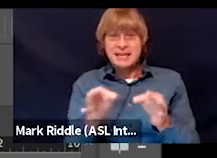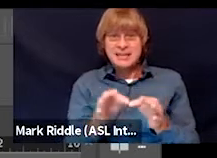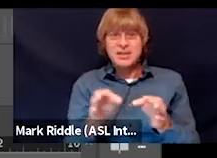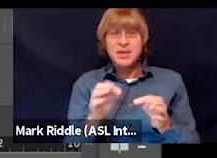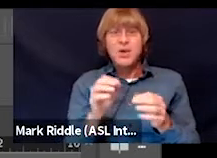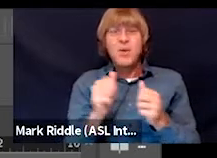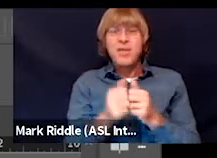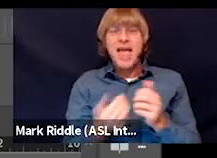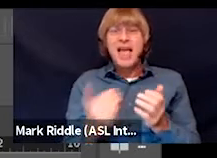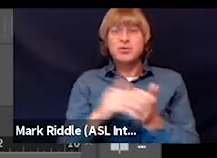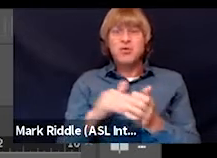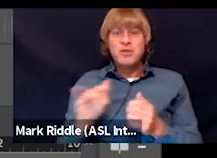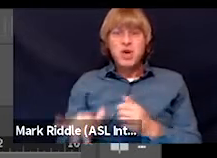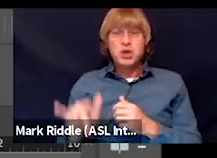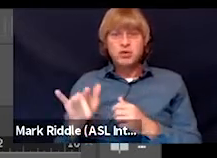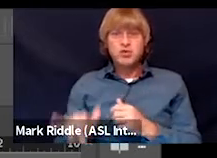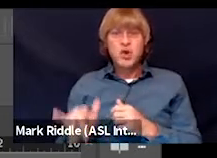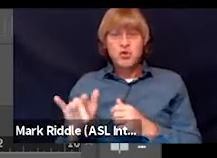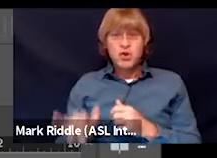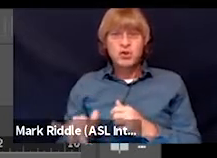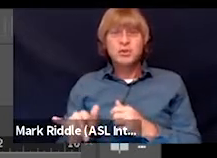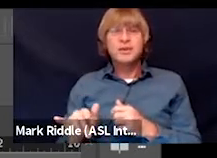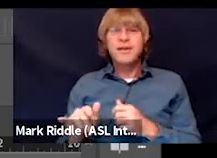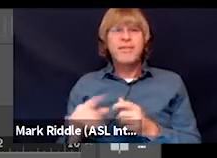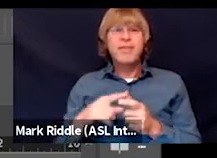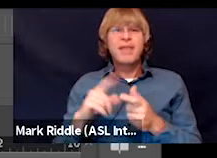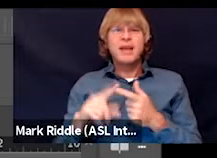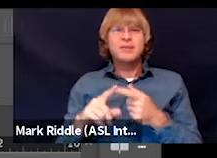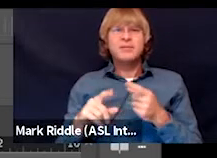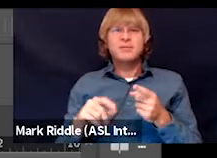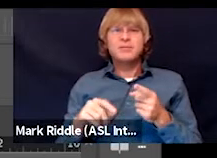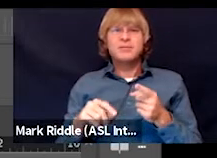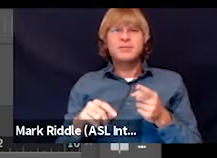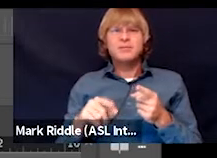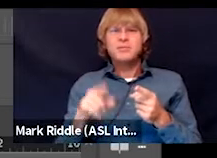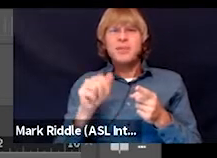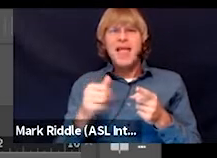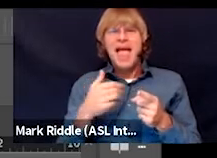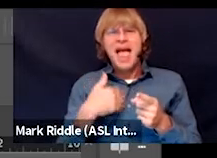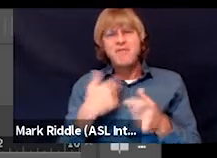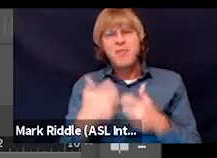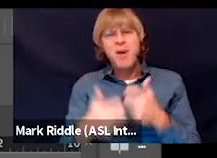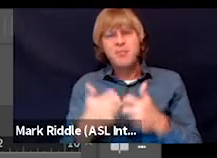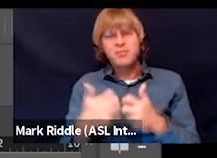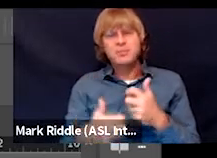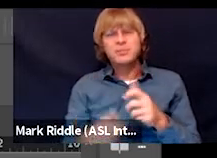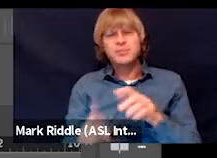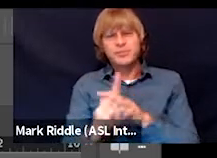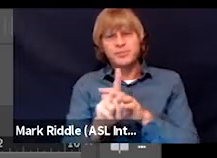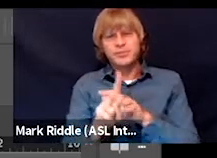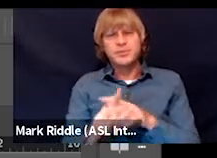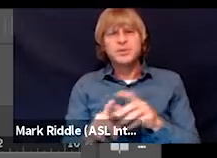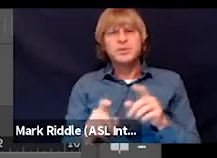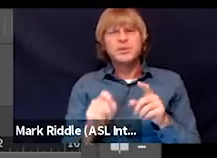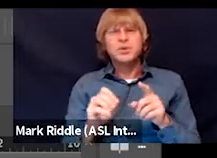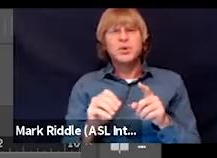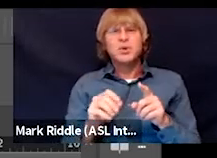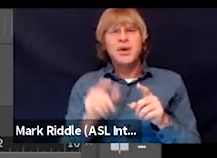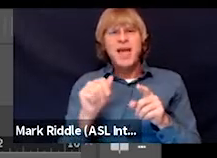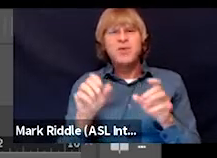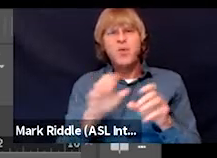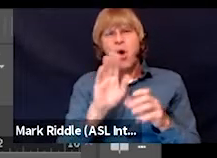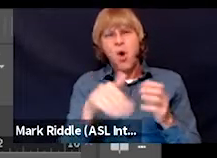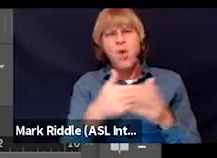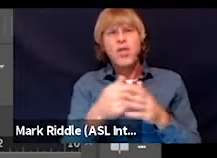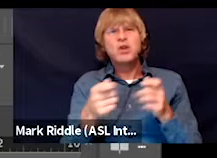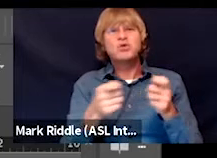extra returns, then you can have some problems happen. So you can do all that